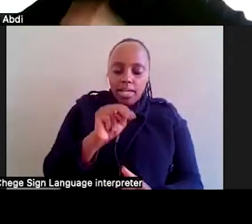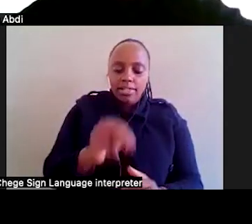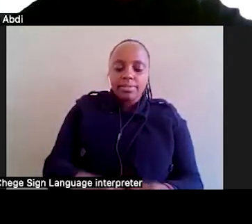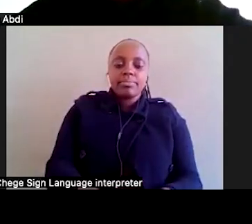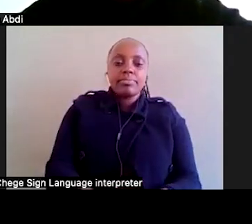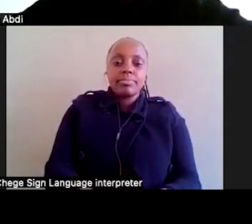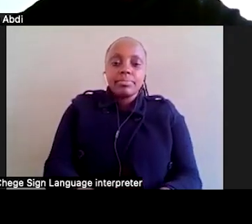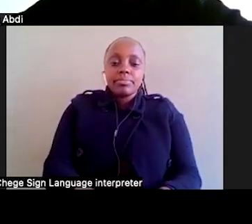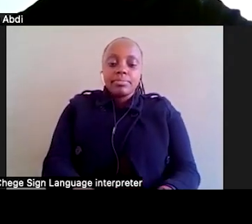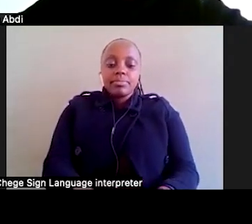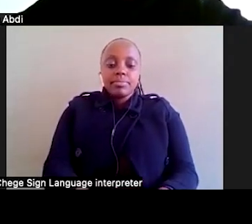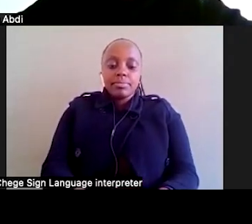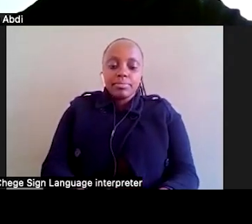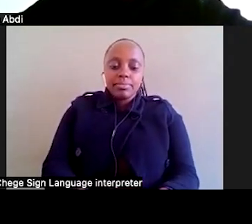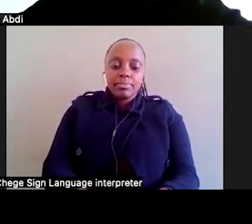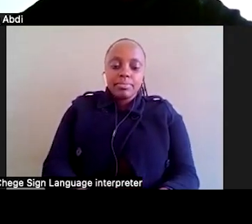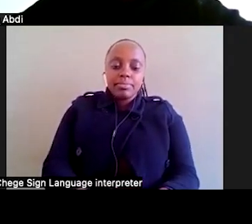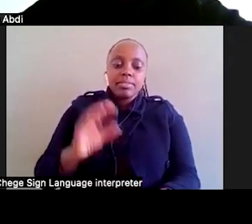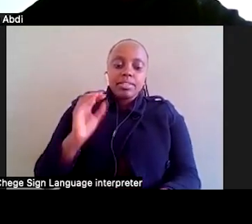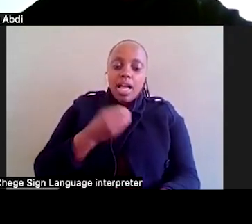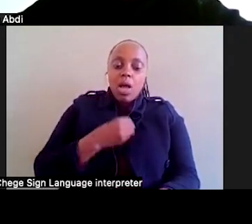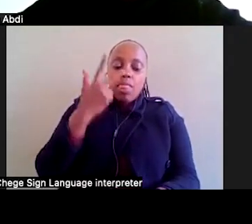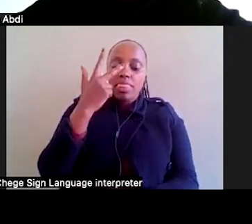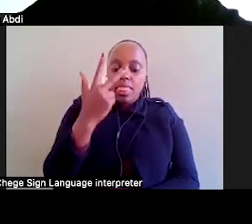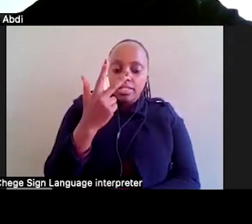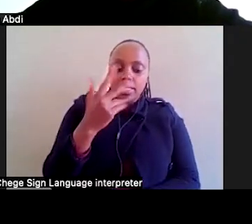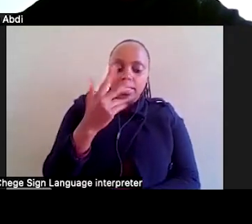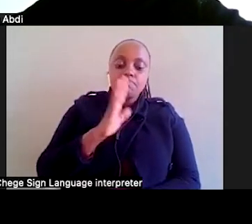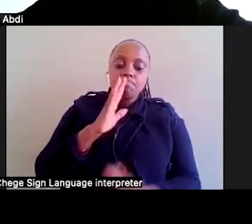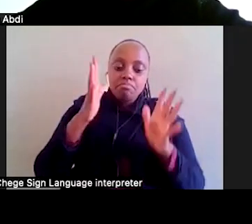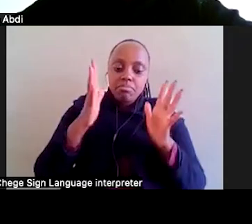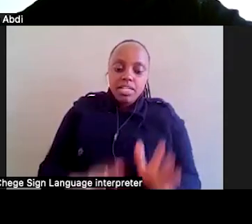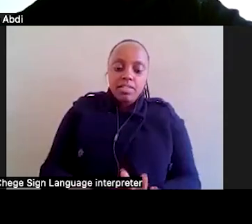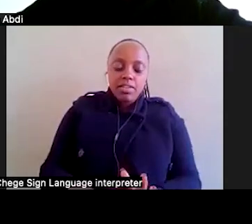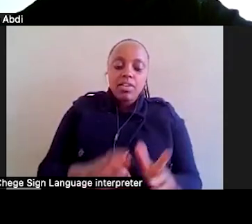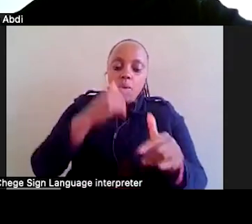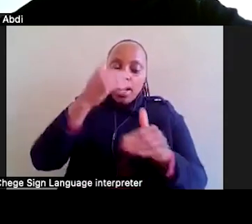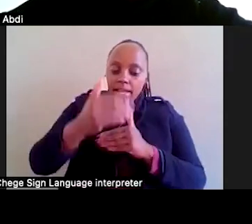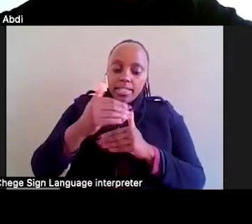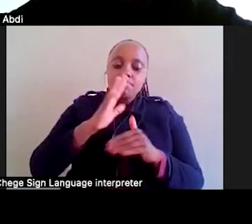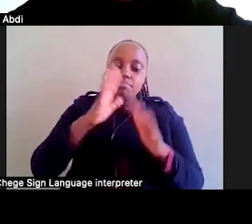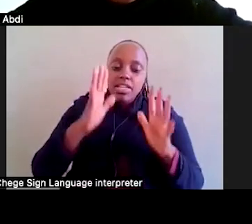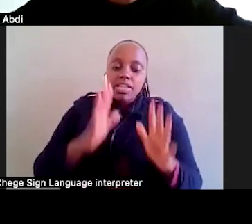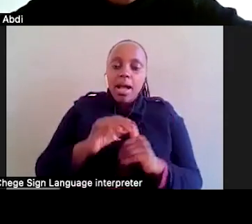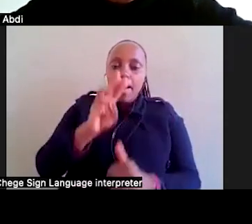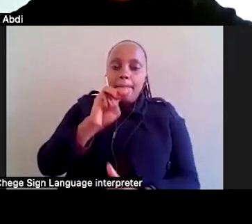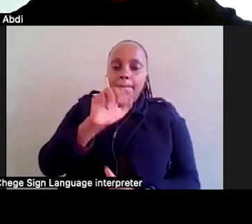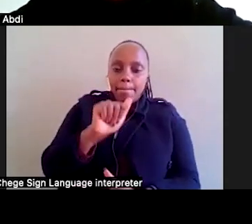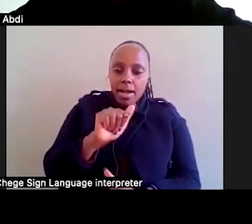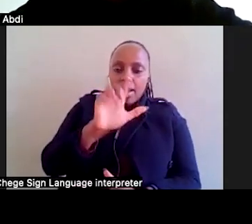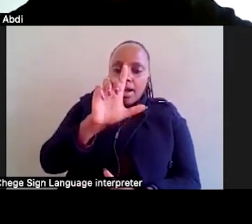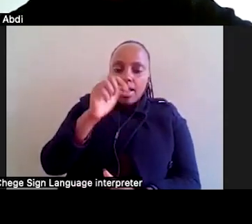right. Our third speaker, our next speaker is Mallet